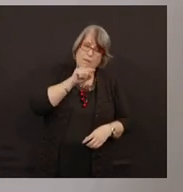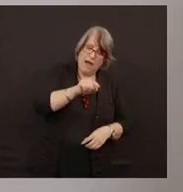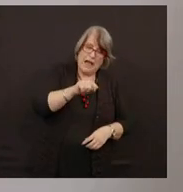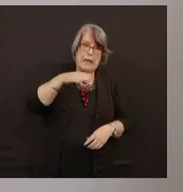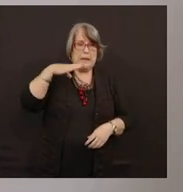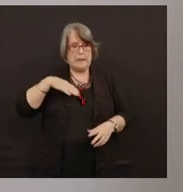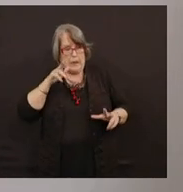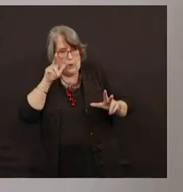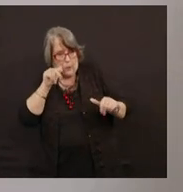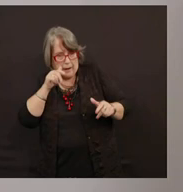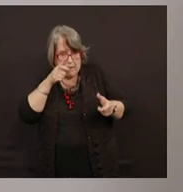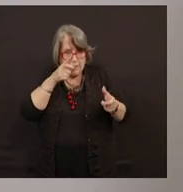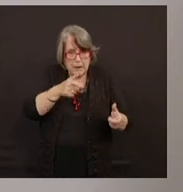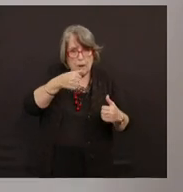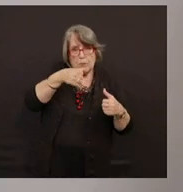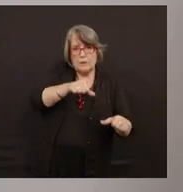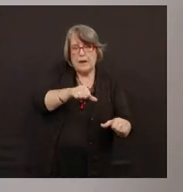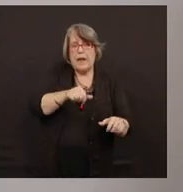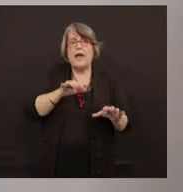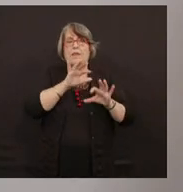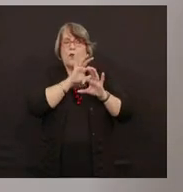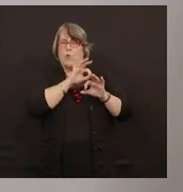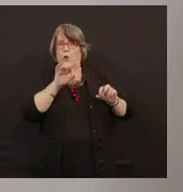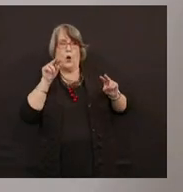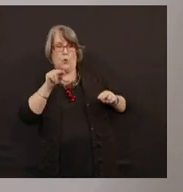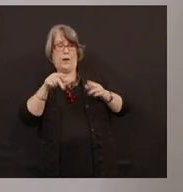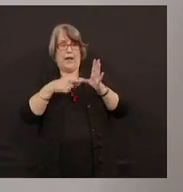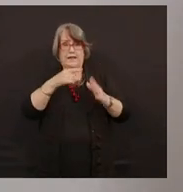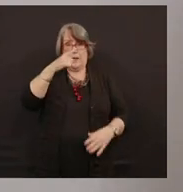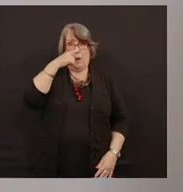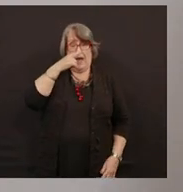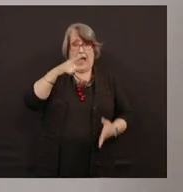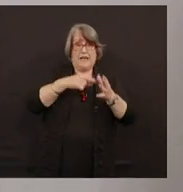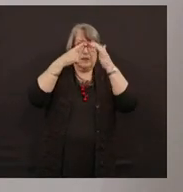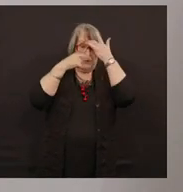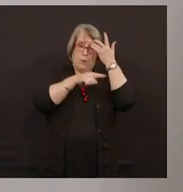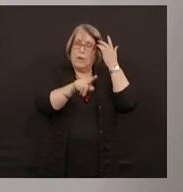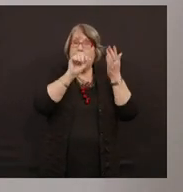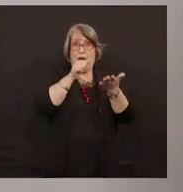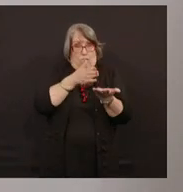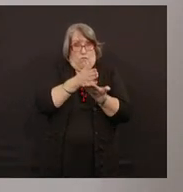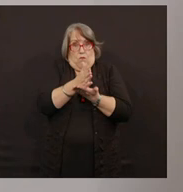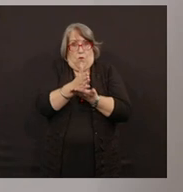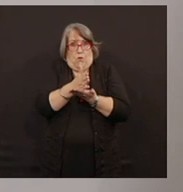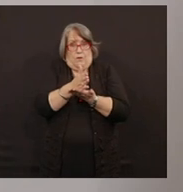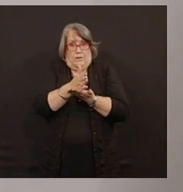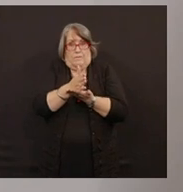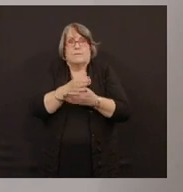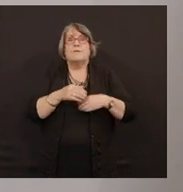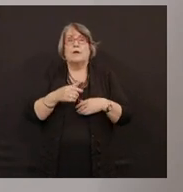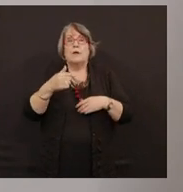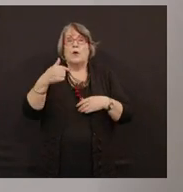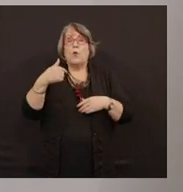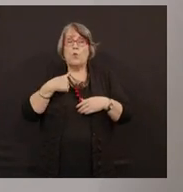need of care and protection, rather than people who are citizens entitled to rights. We definitely see